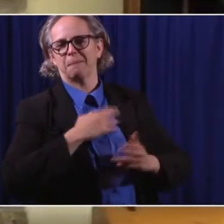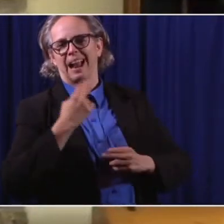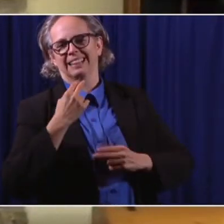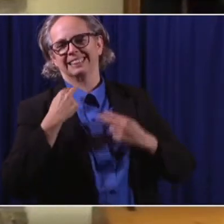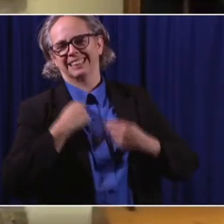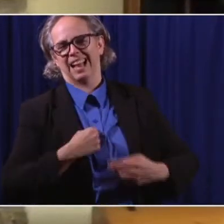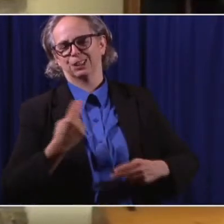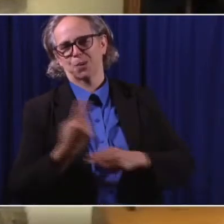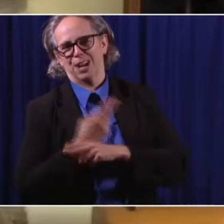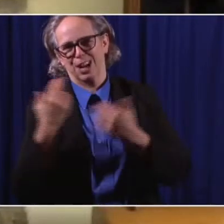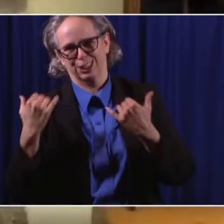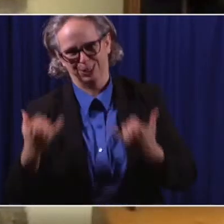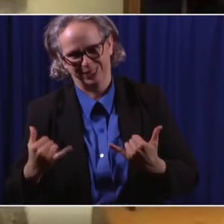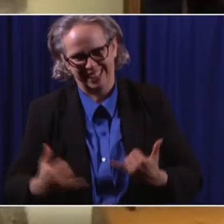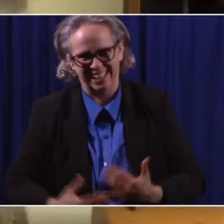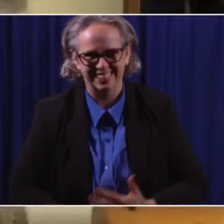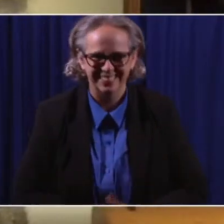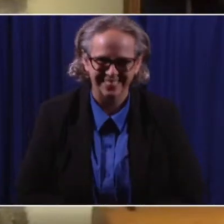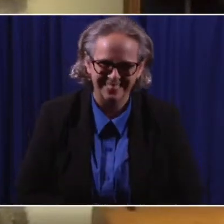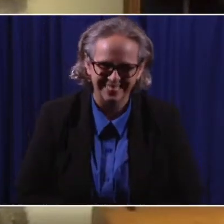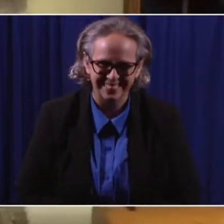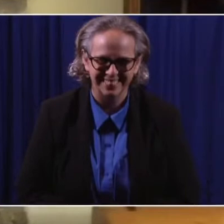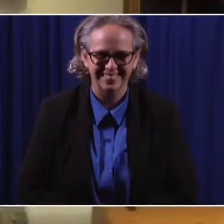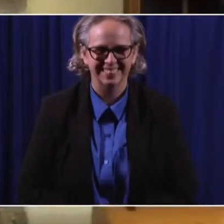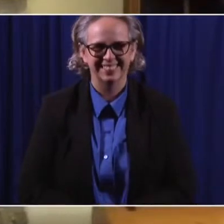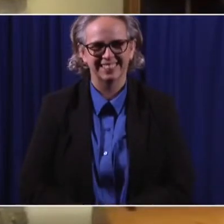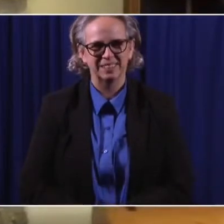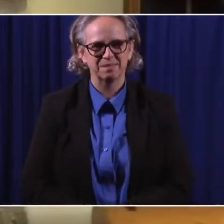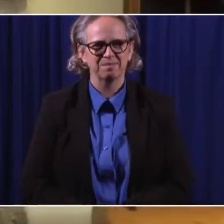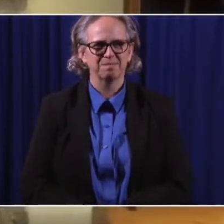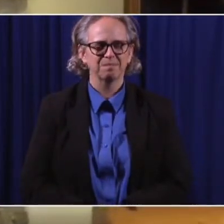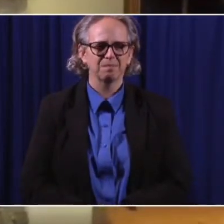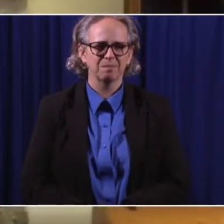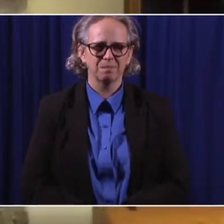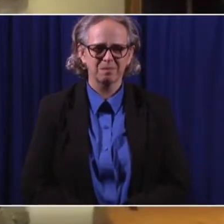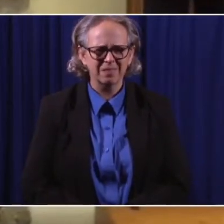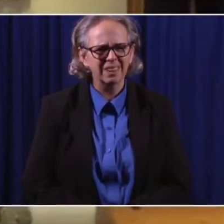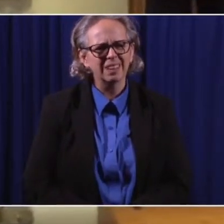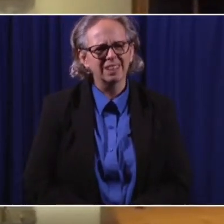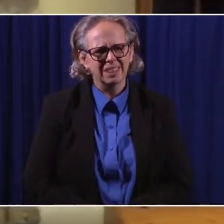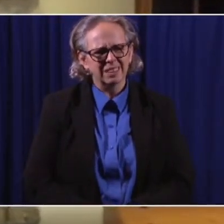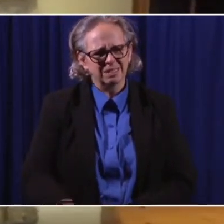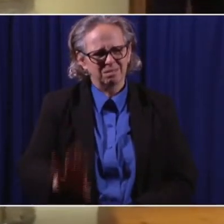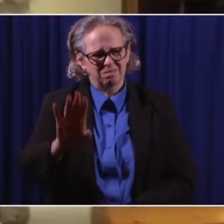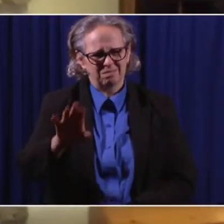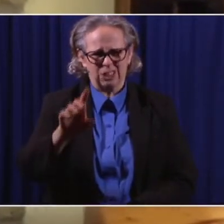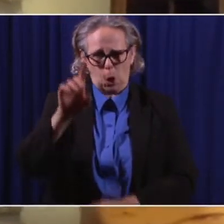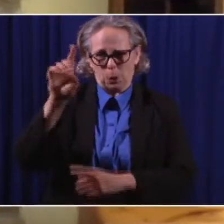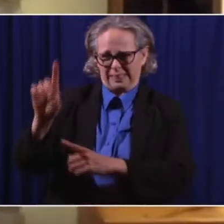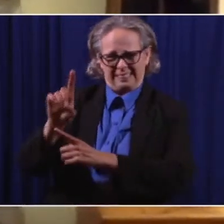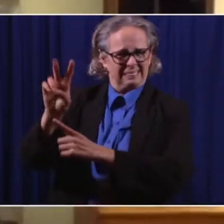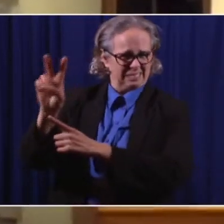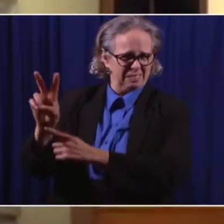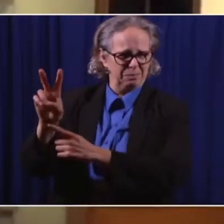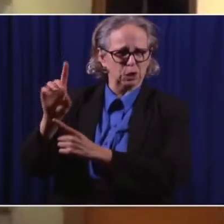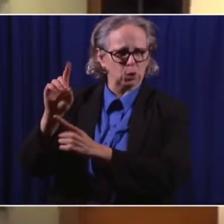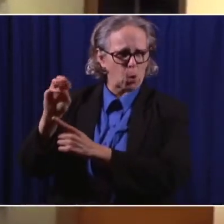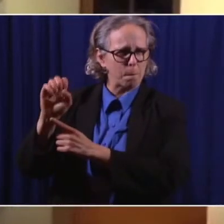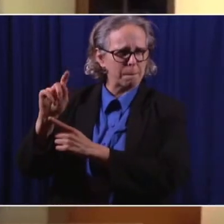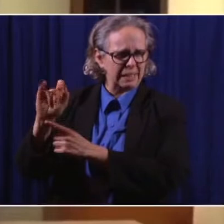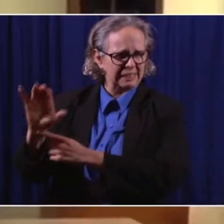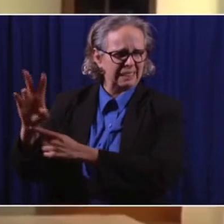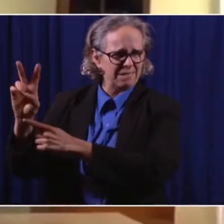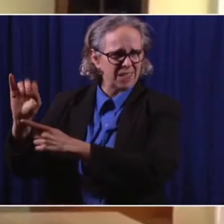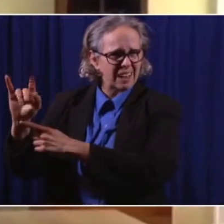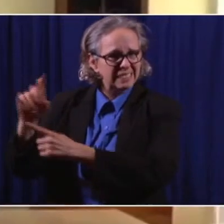If you need help in regard to domestic violence, if you need help leaving and getting